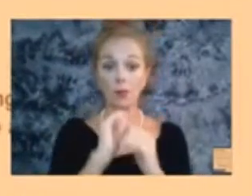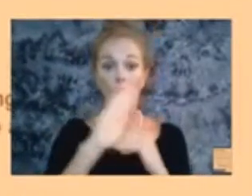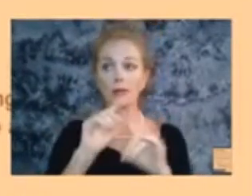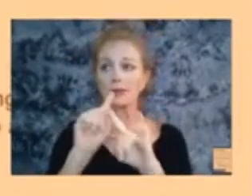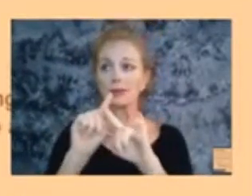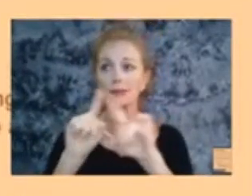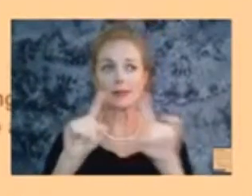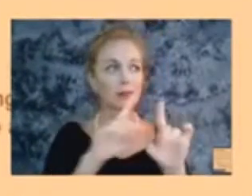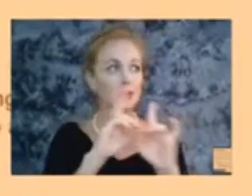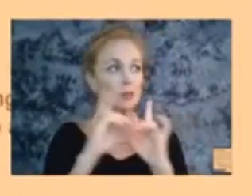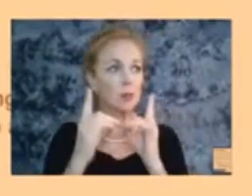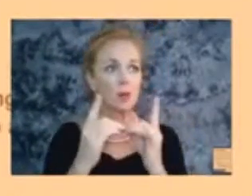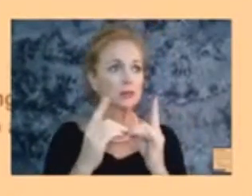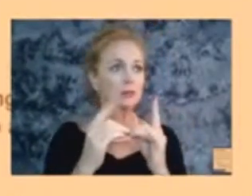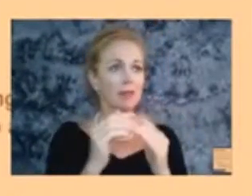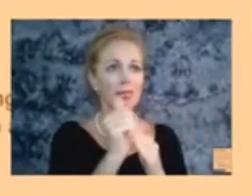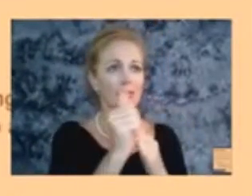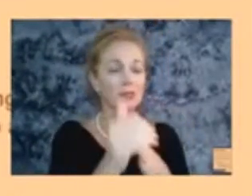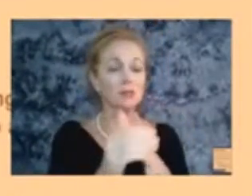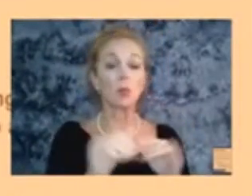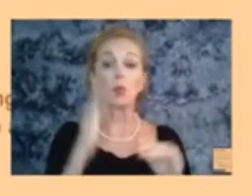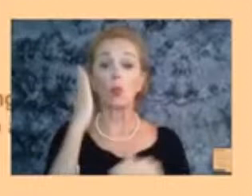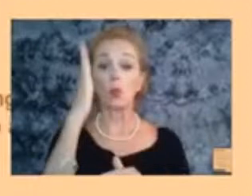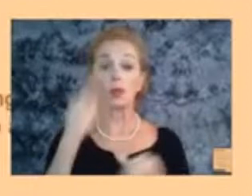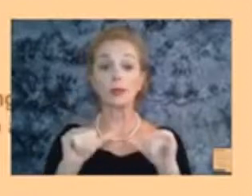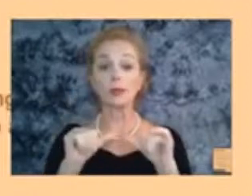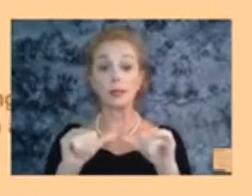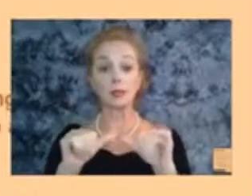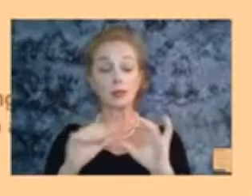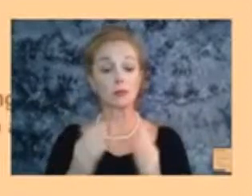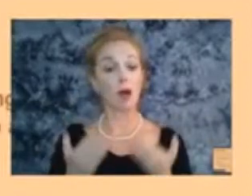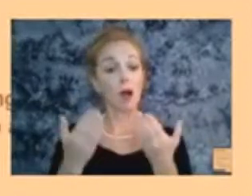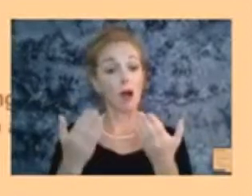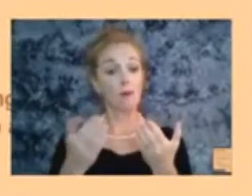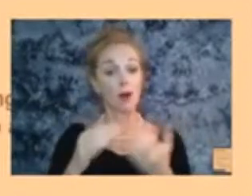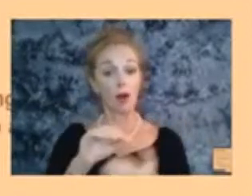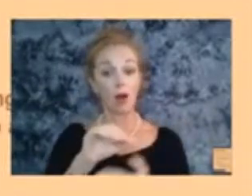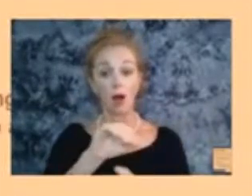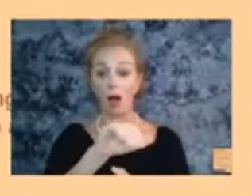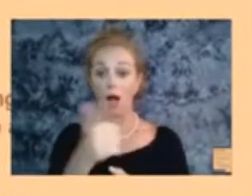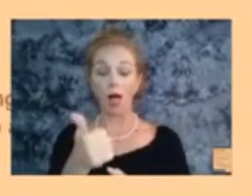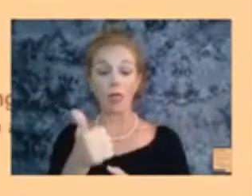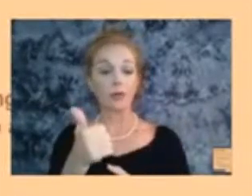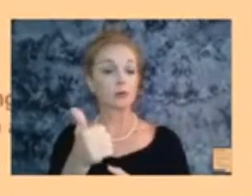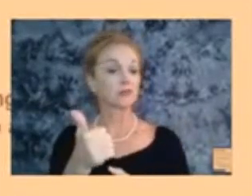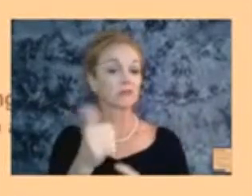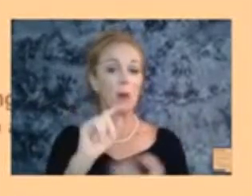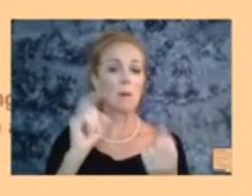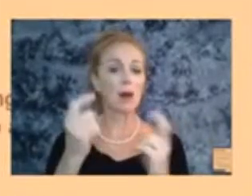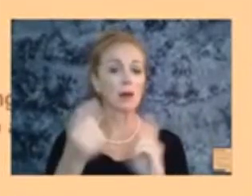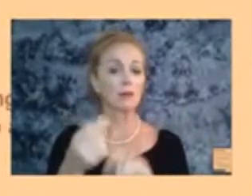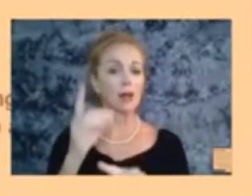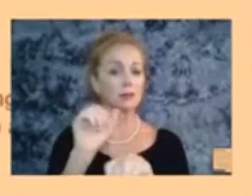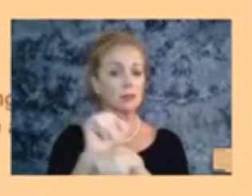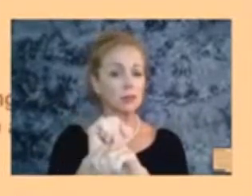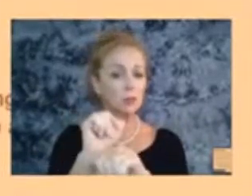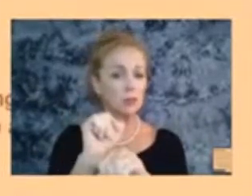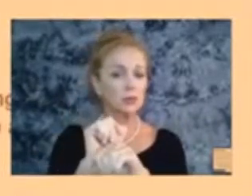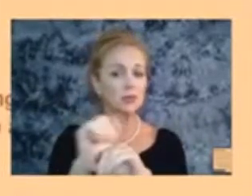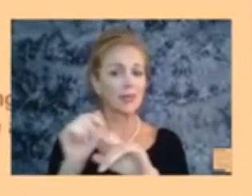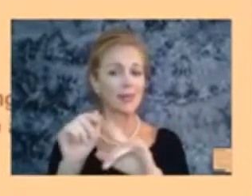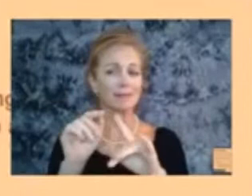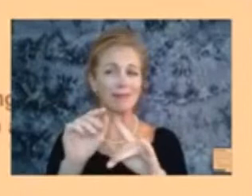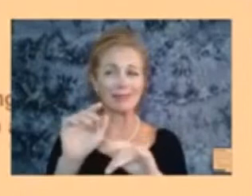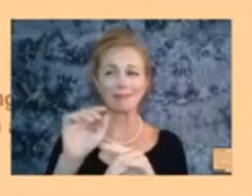program heads that we will continue to be able to offer alternative or modified duties in the time in that gap before we transition